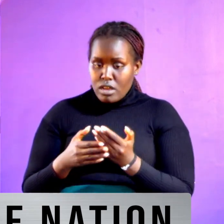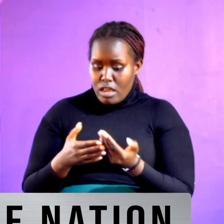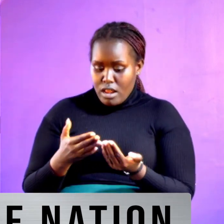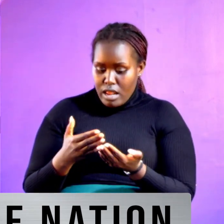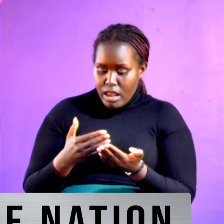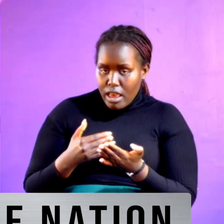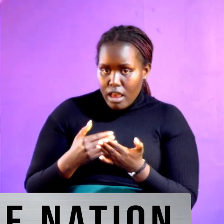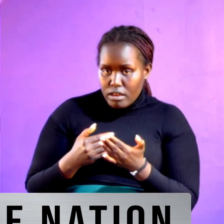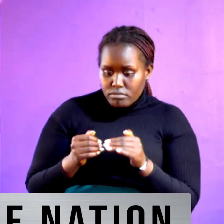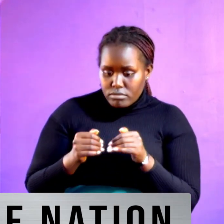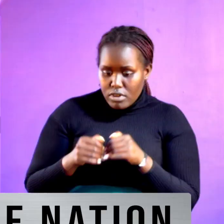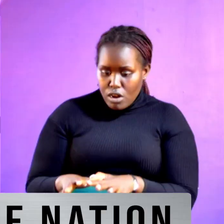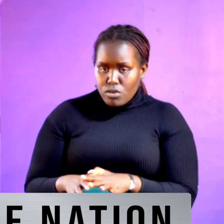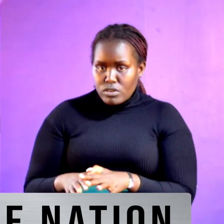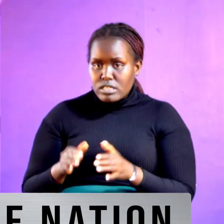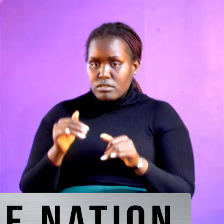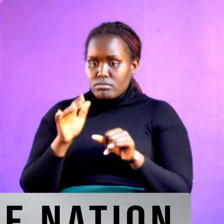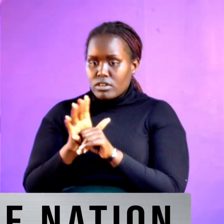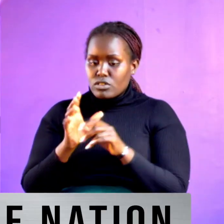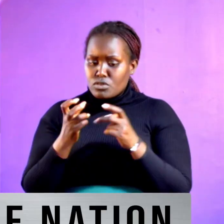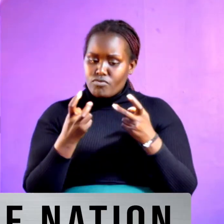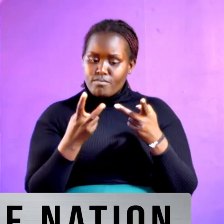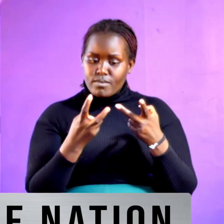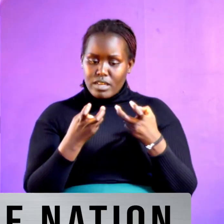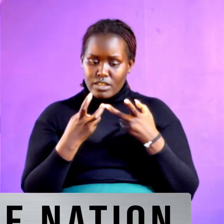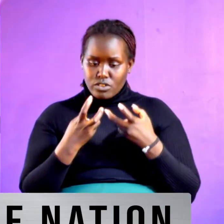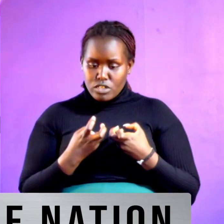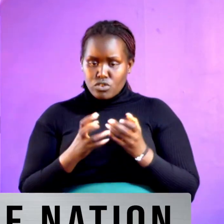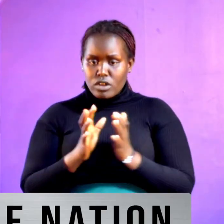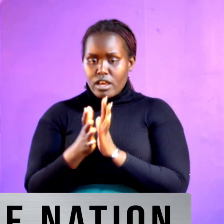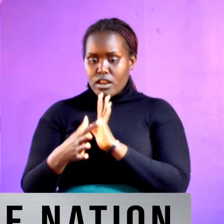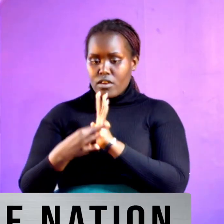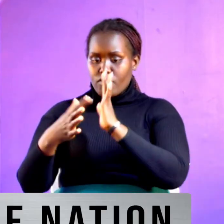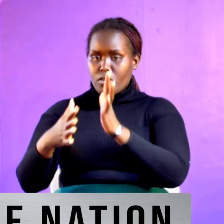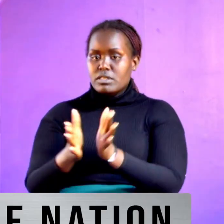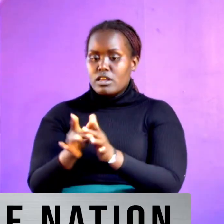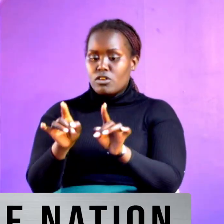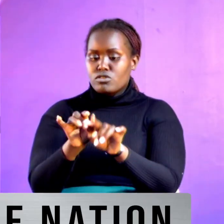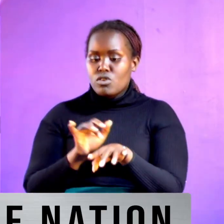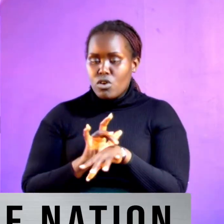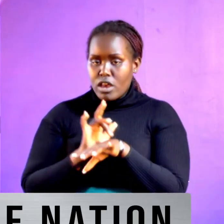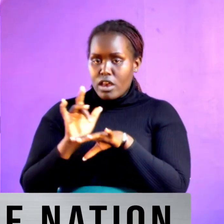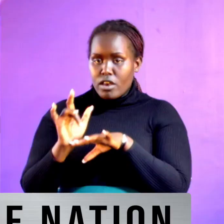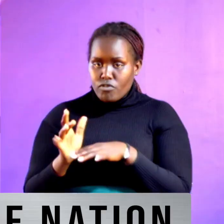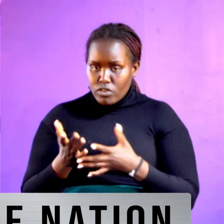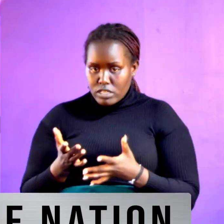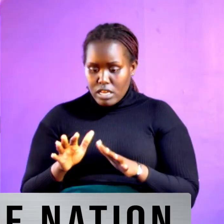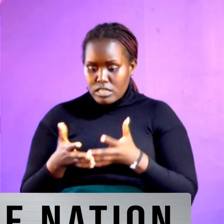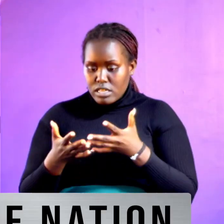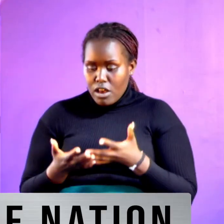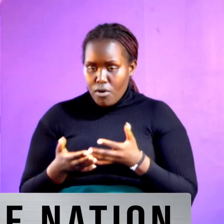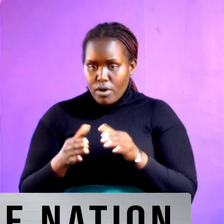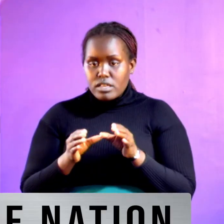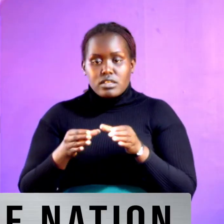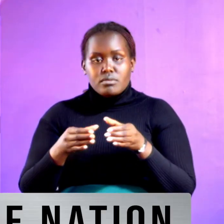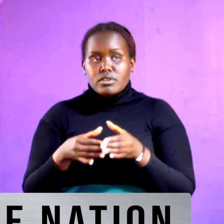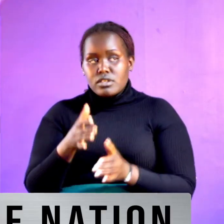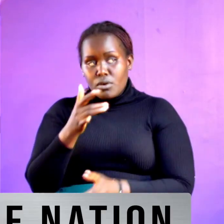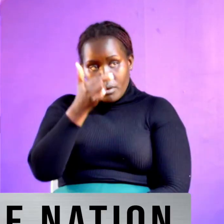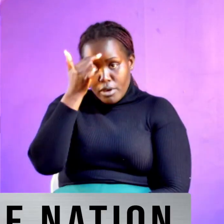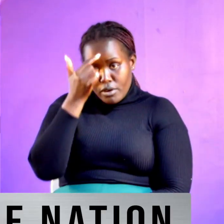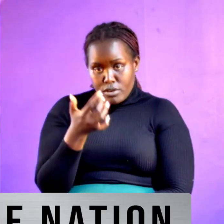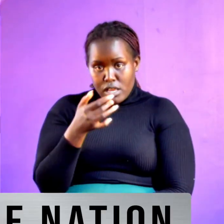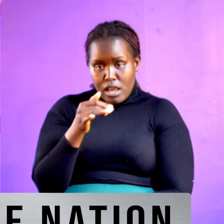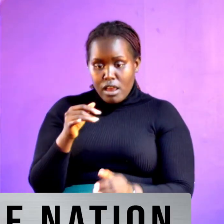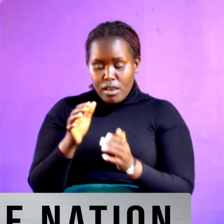lot of traction in the ground. They are losing a lot of popularity and influence. As a party, as a wholesome party, because the